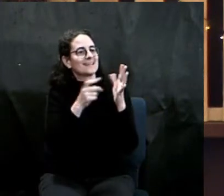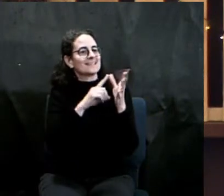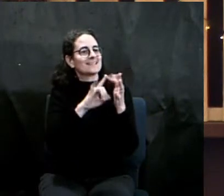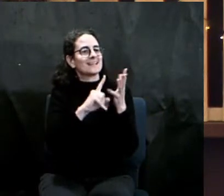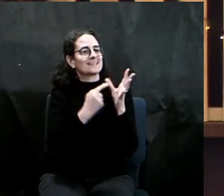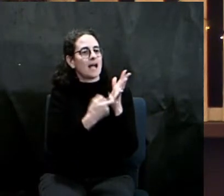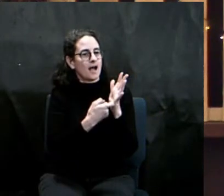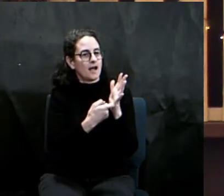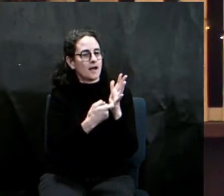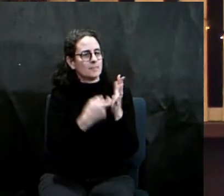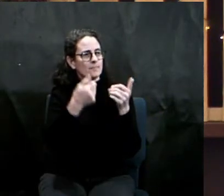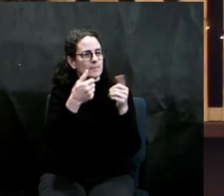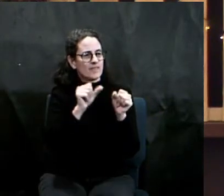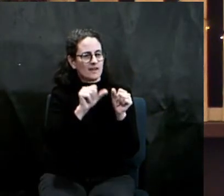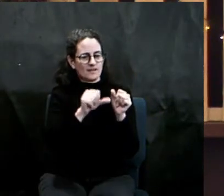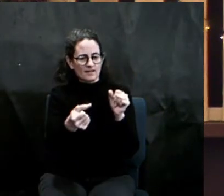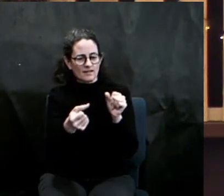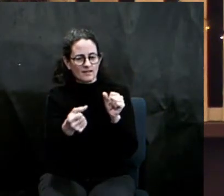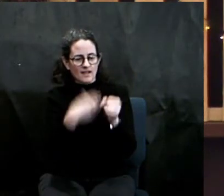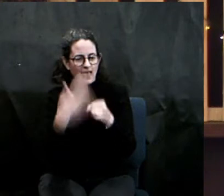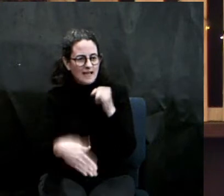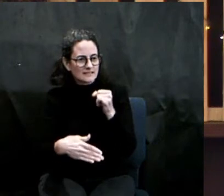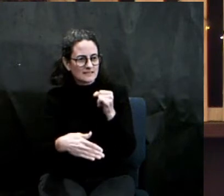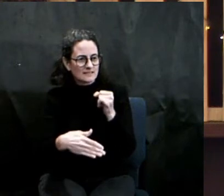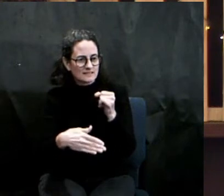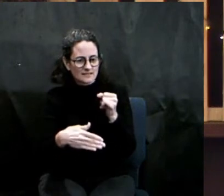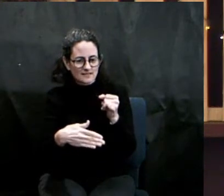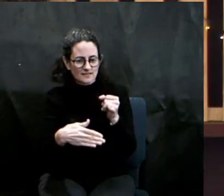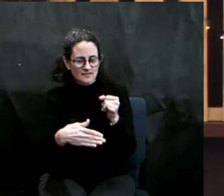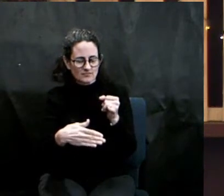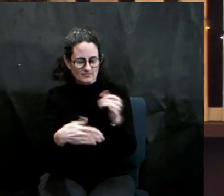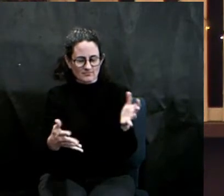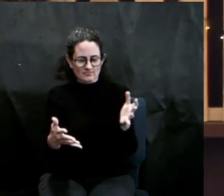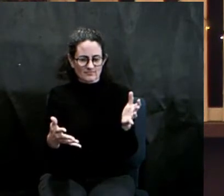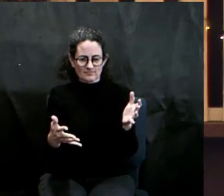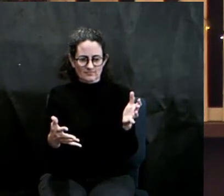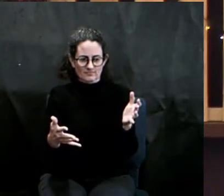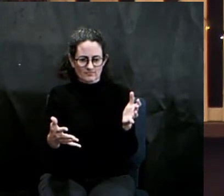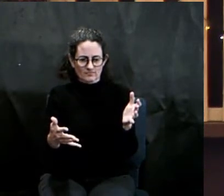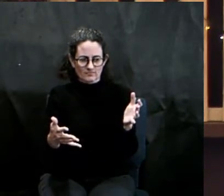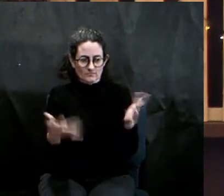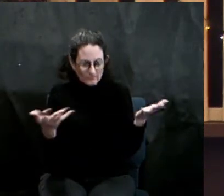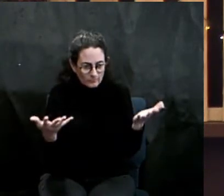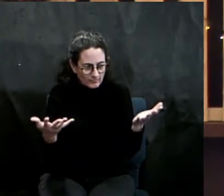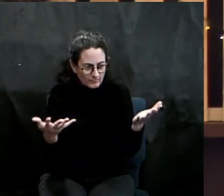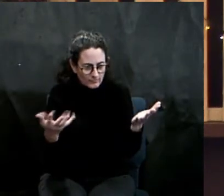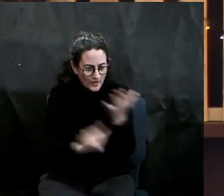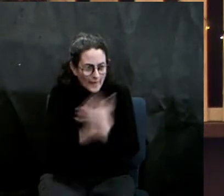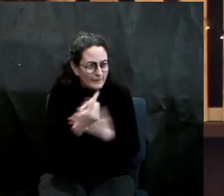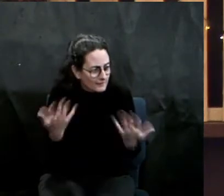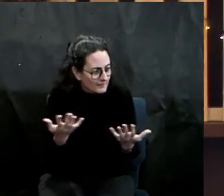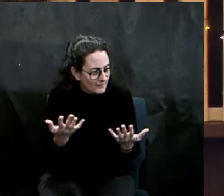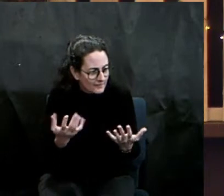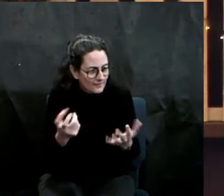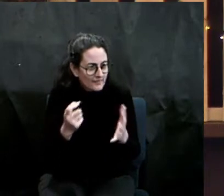But then when we read Acts 28, we can be left wondering, what happened? Did Paul get his day